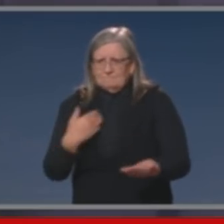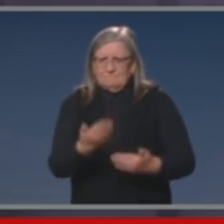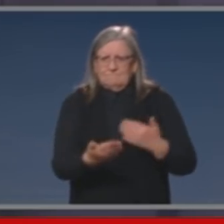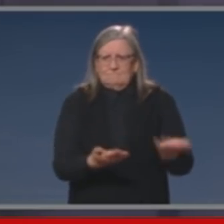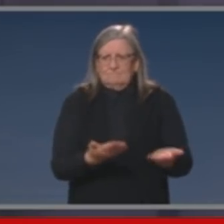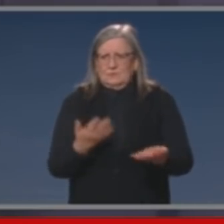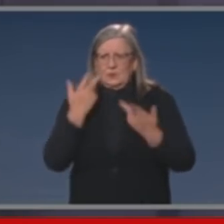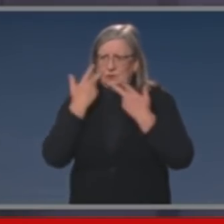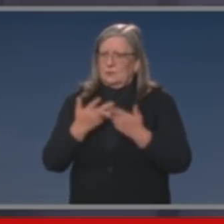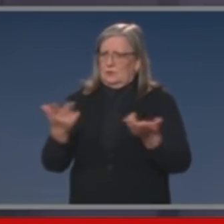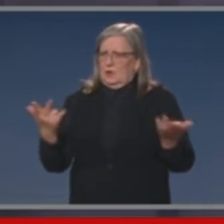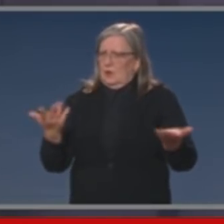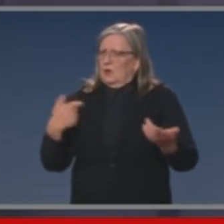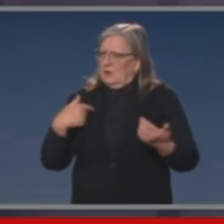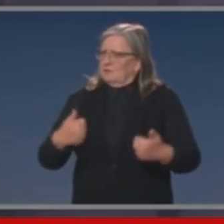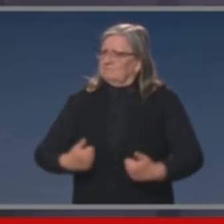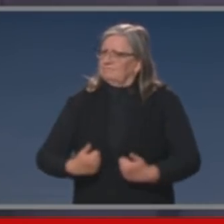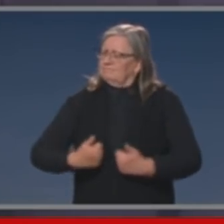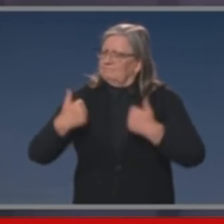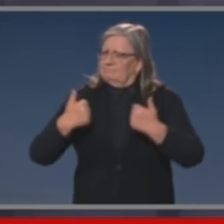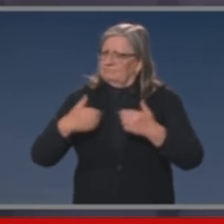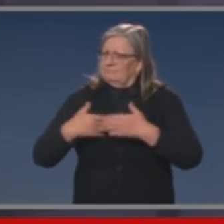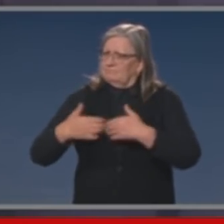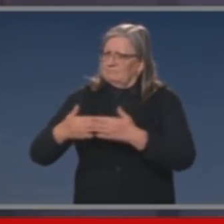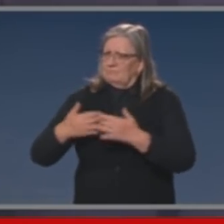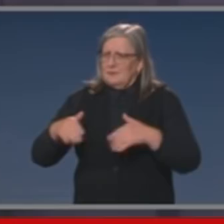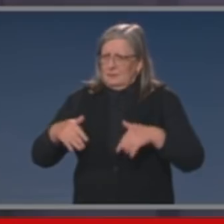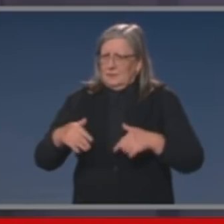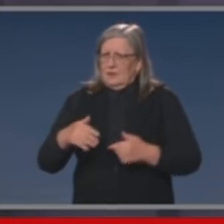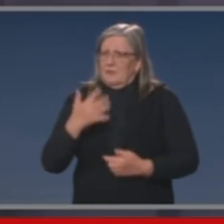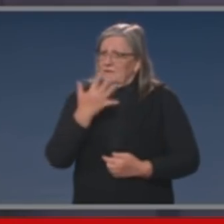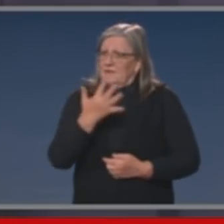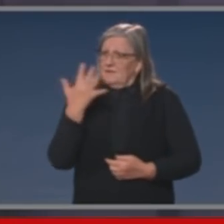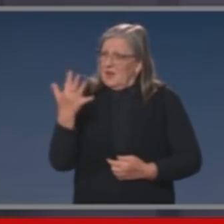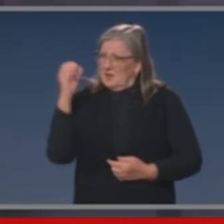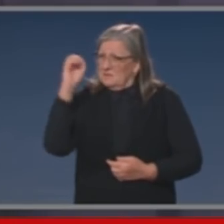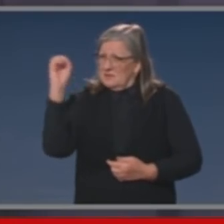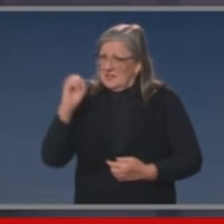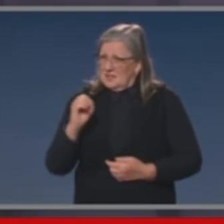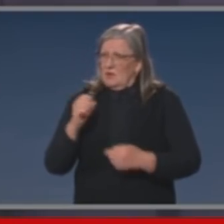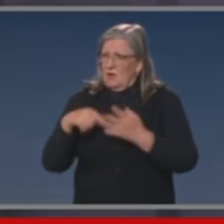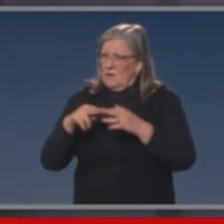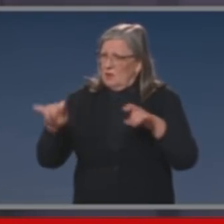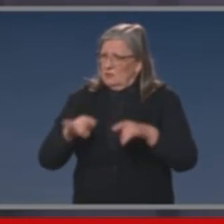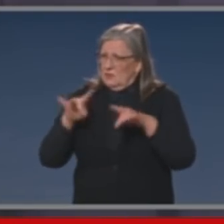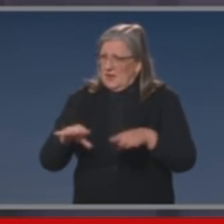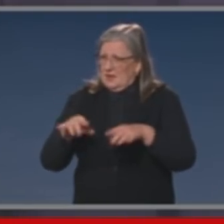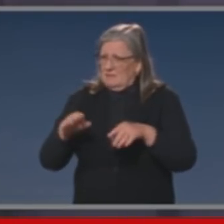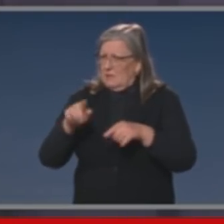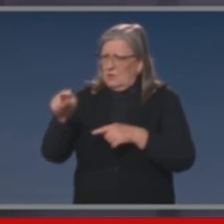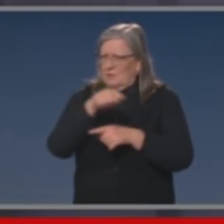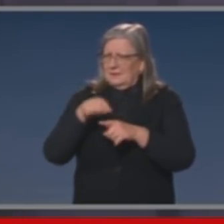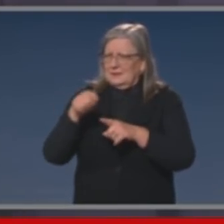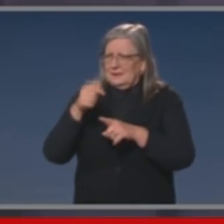reflect that, so that we have 55% of those 60 cases now have left hospital already.